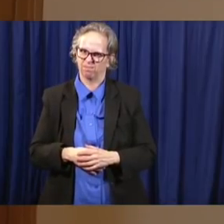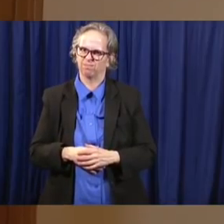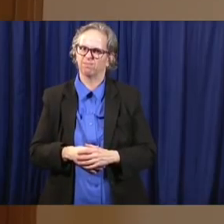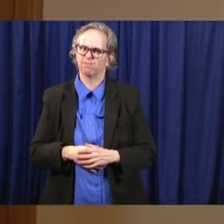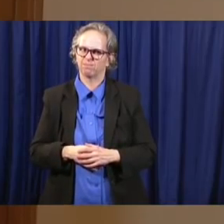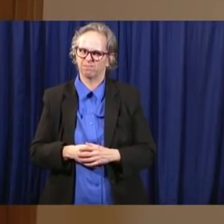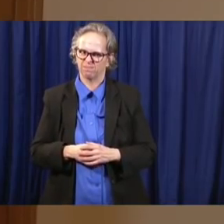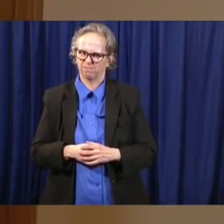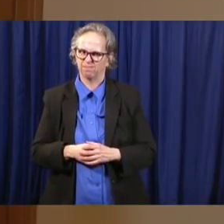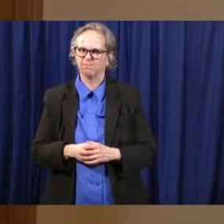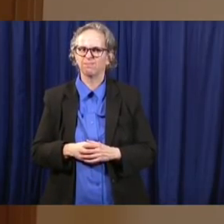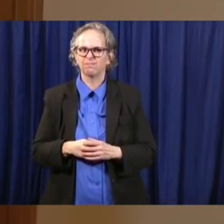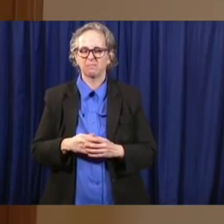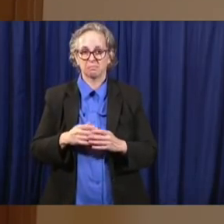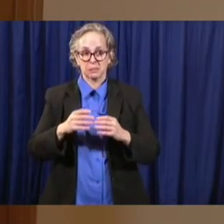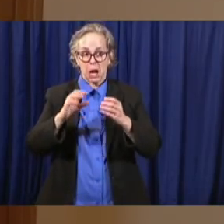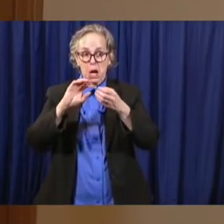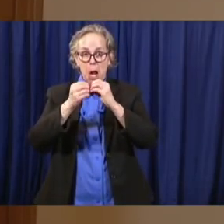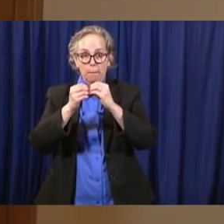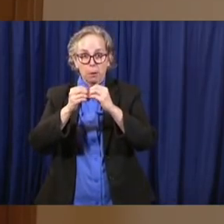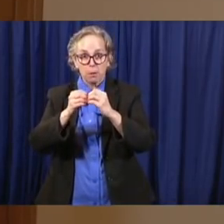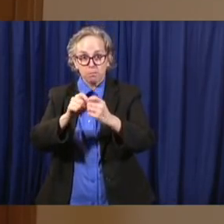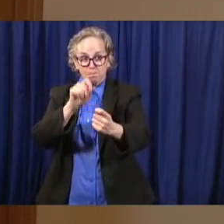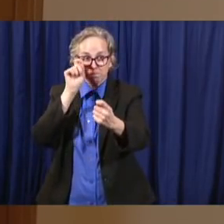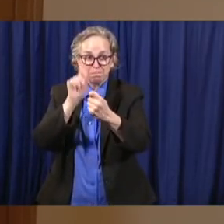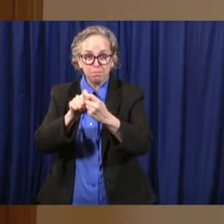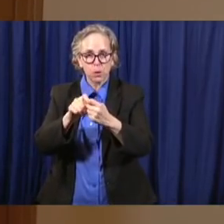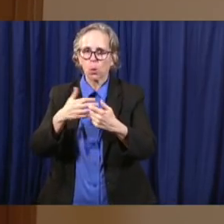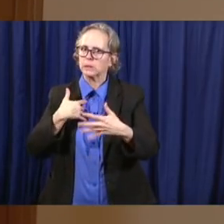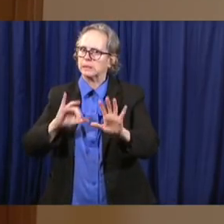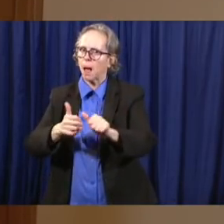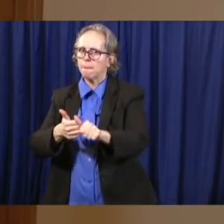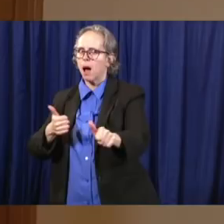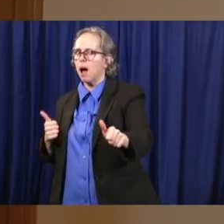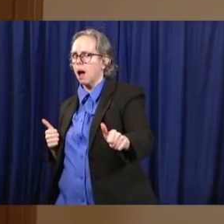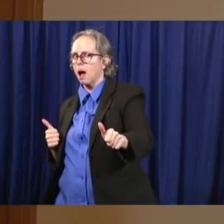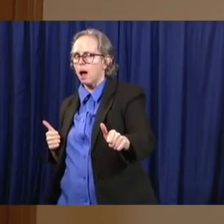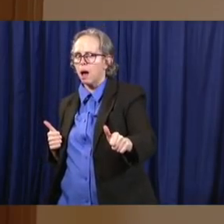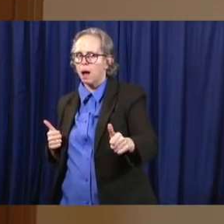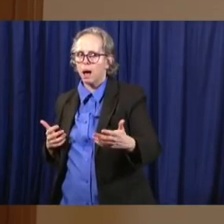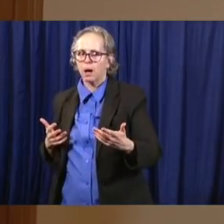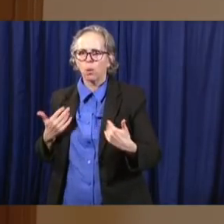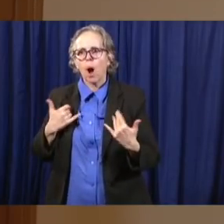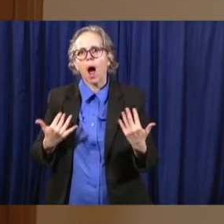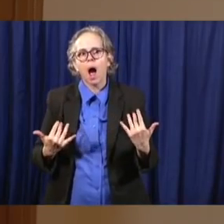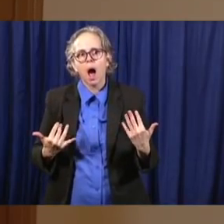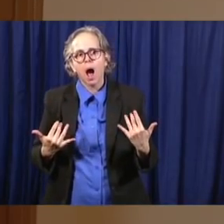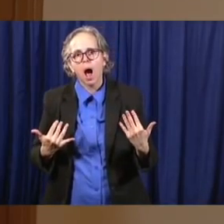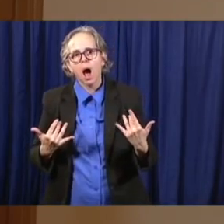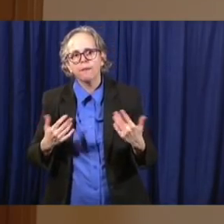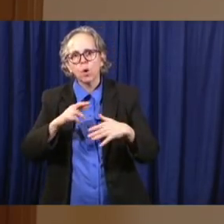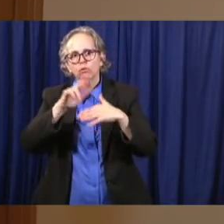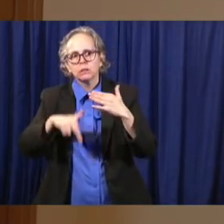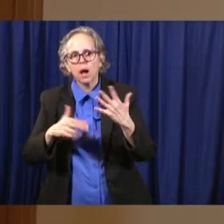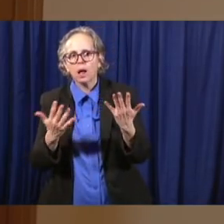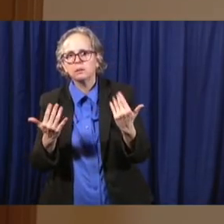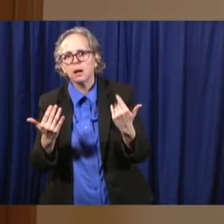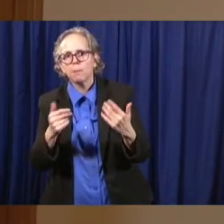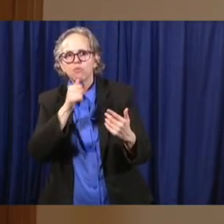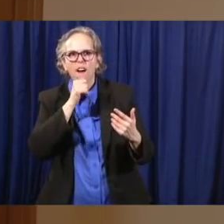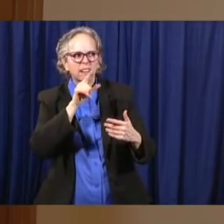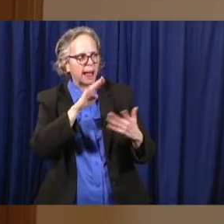of our test results are from tests that are still coming back from the private sector. But this is what we know right now.